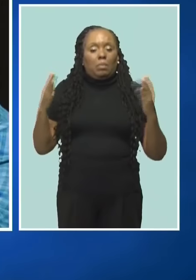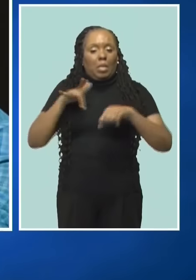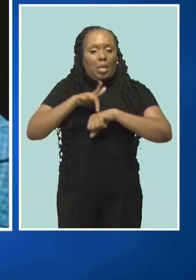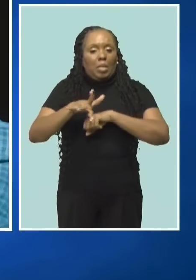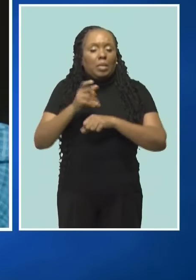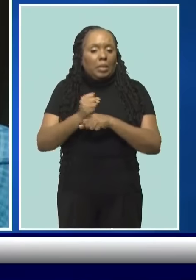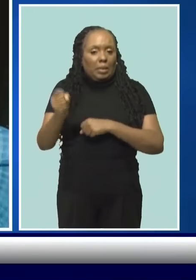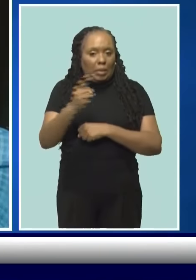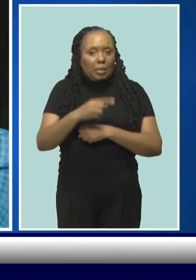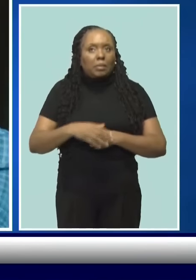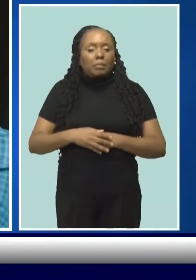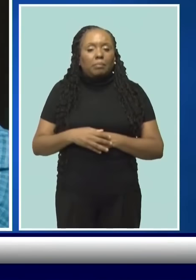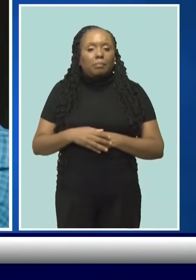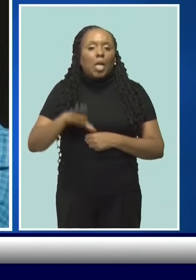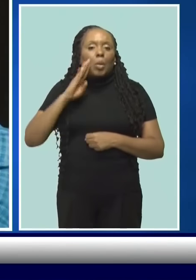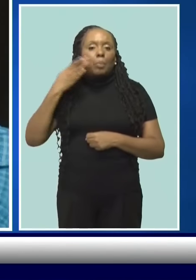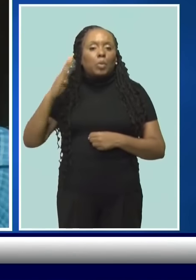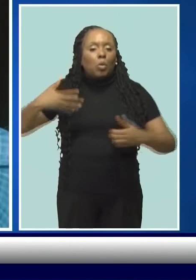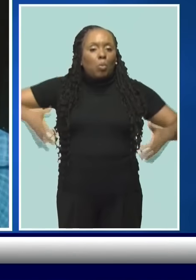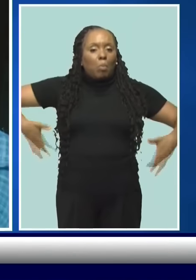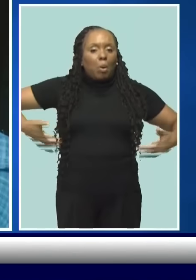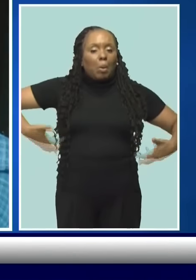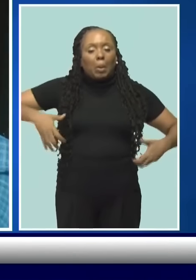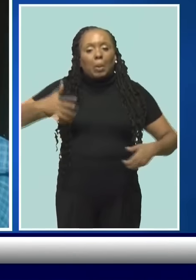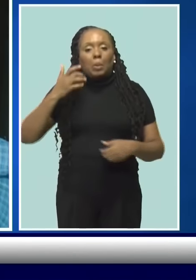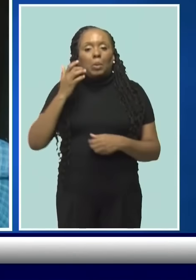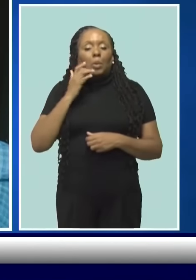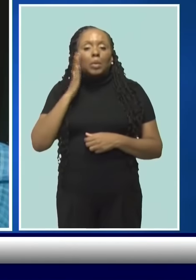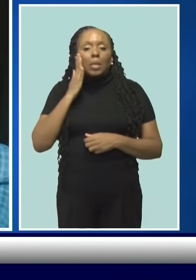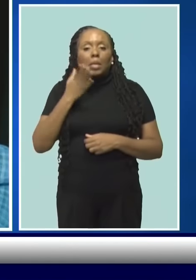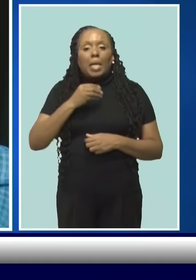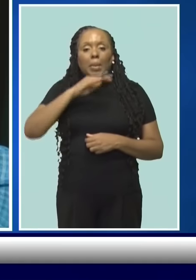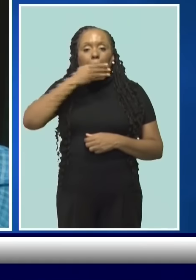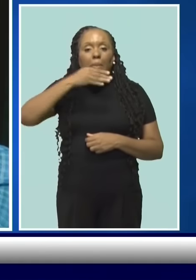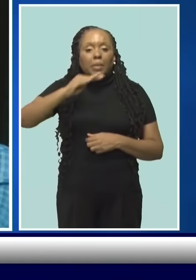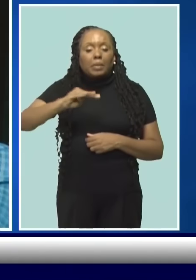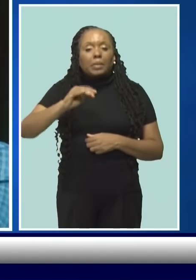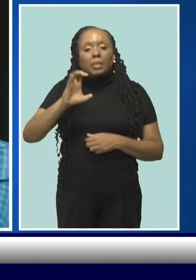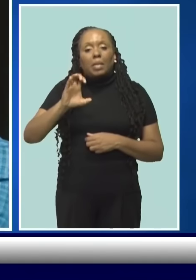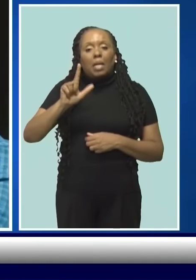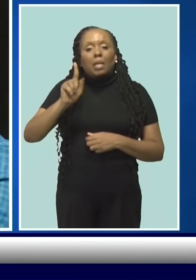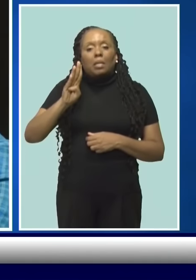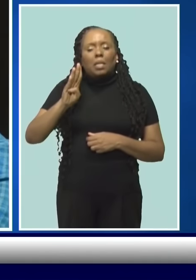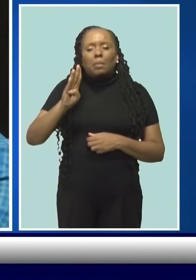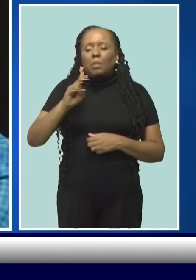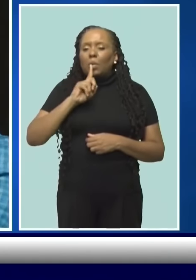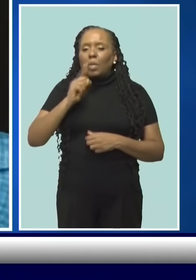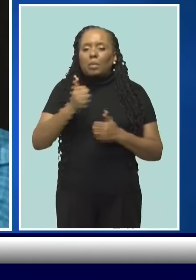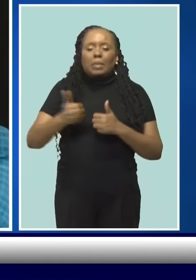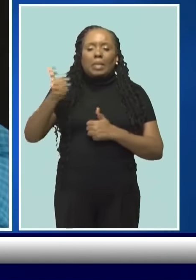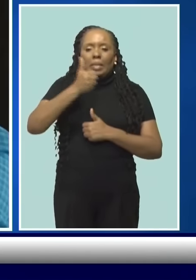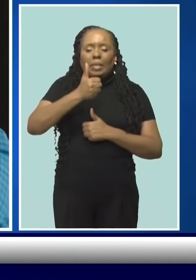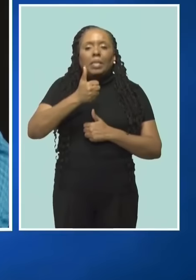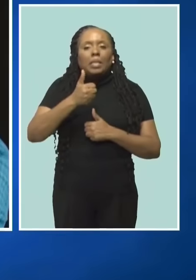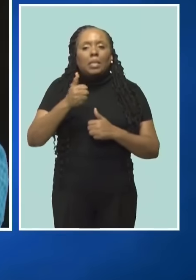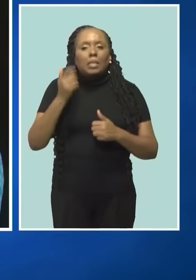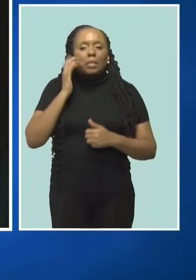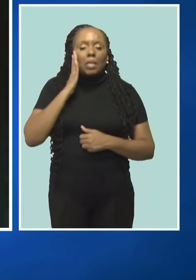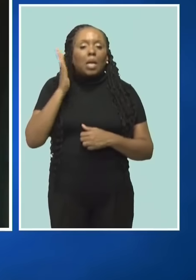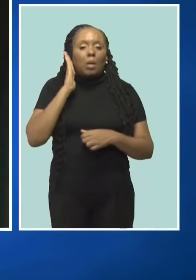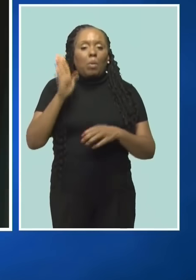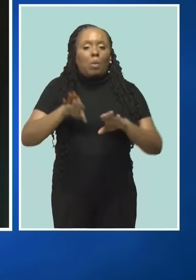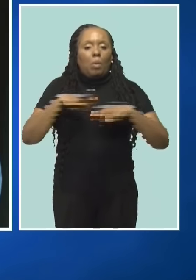year. The Blue Monkey Hotel and Beach Club, which will be one of the leading hotels of the world, is scheduled to open in March